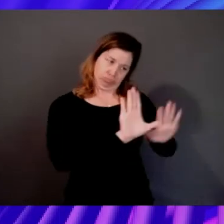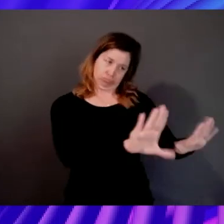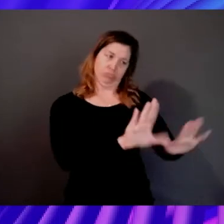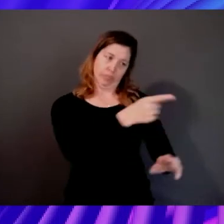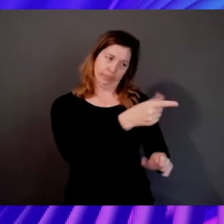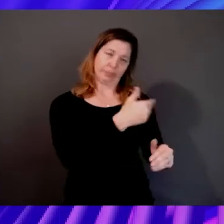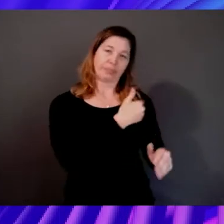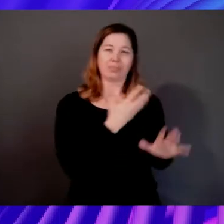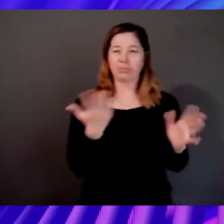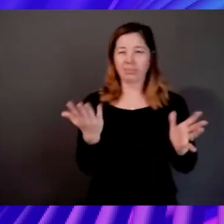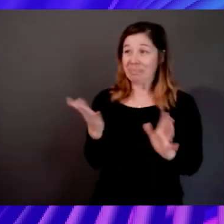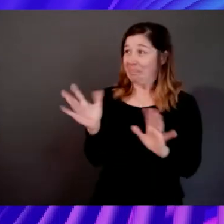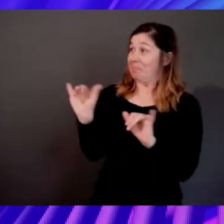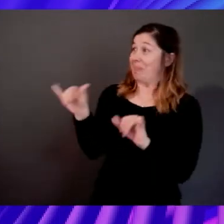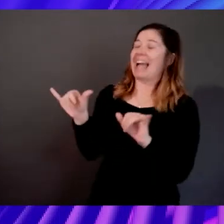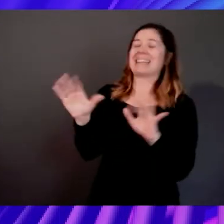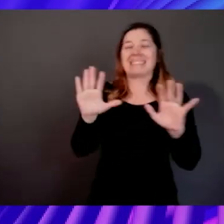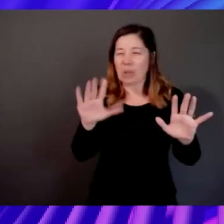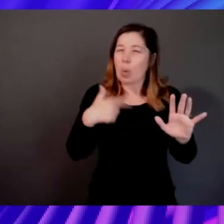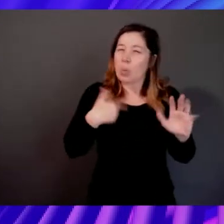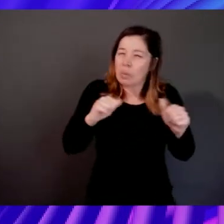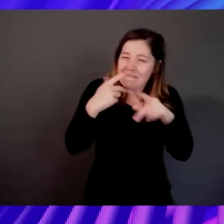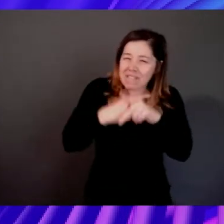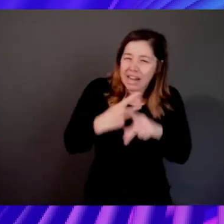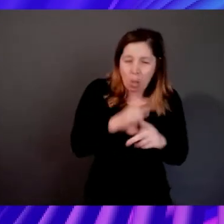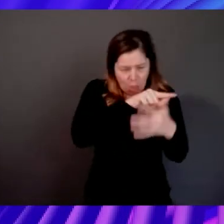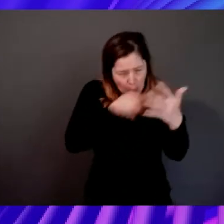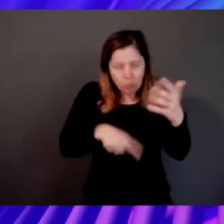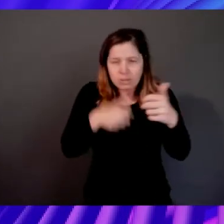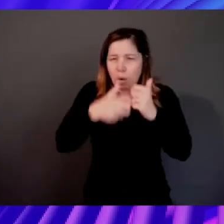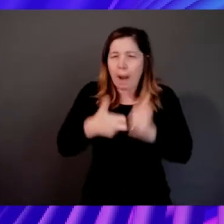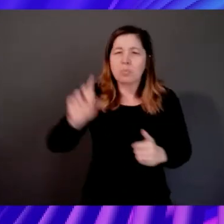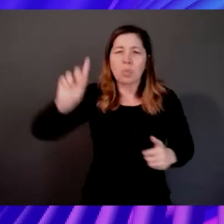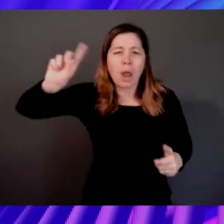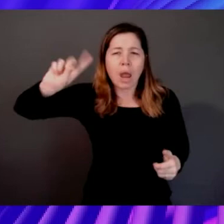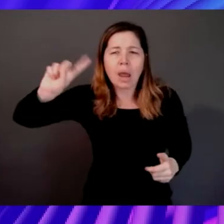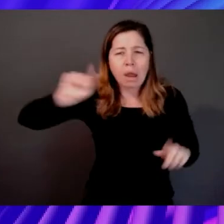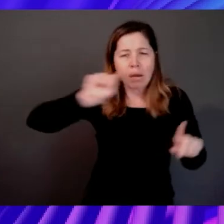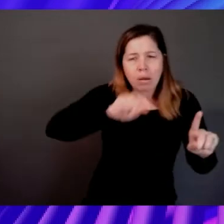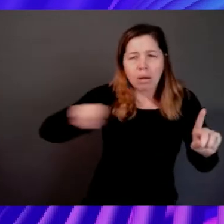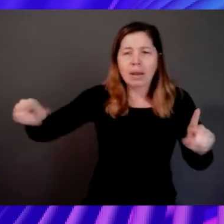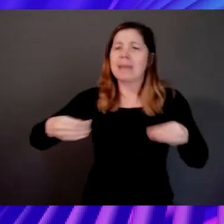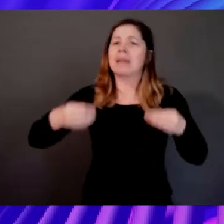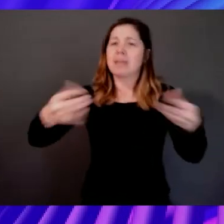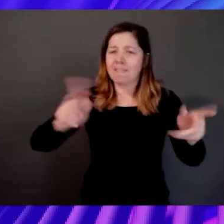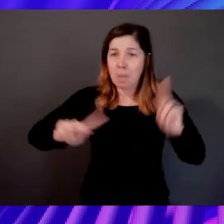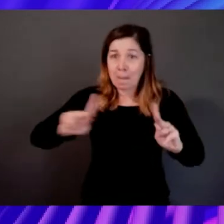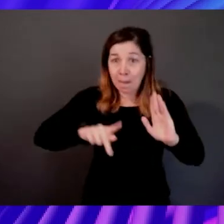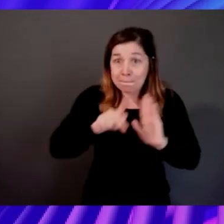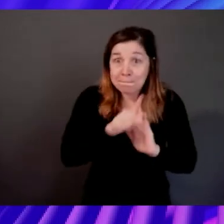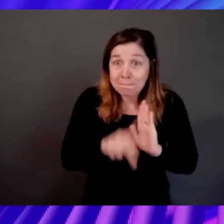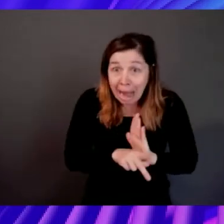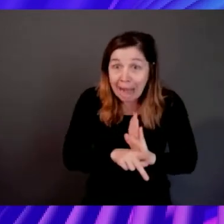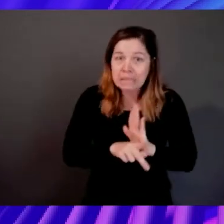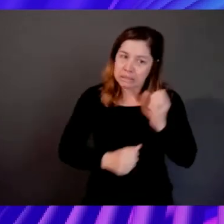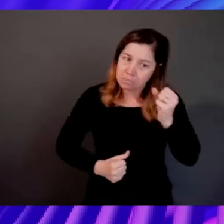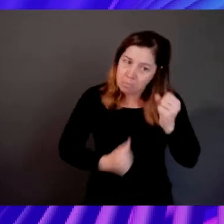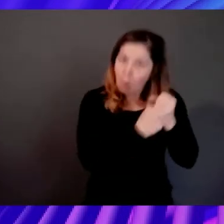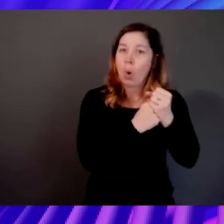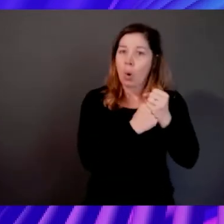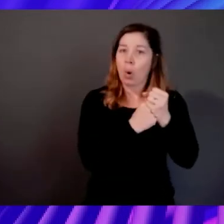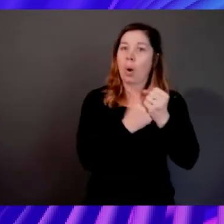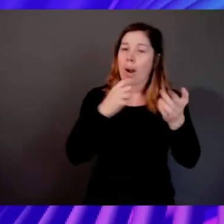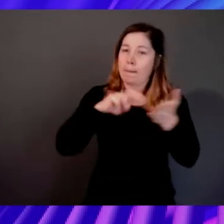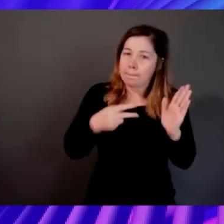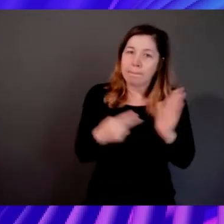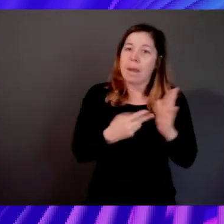of the things we try to do is to help find where those problems exist and give people a policy-driven way to prevent it from being misconfigured in the first